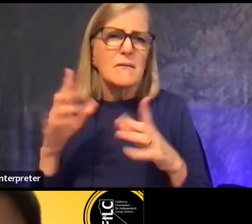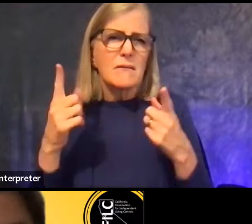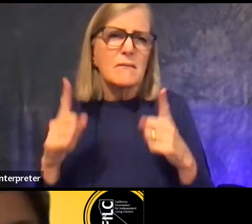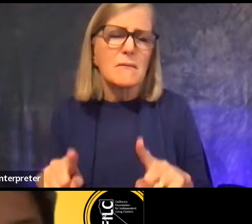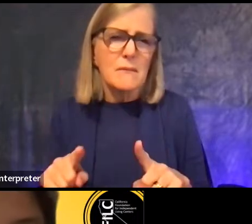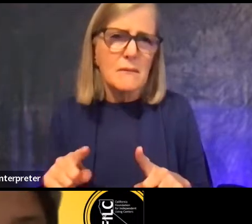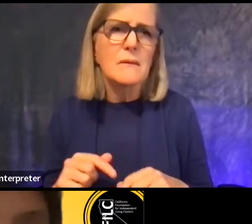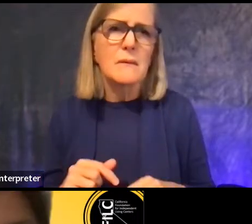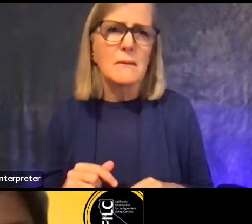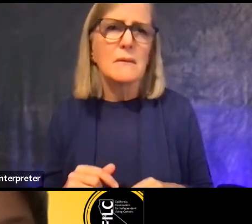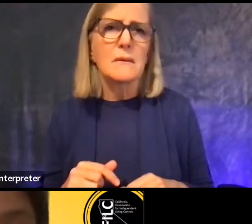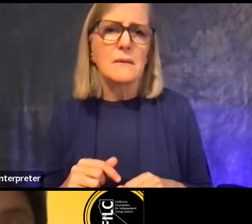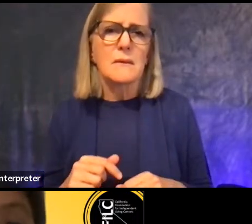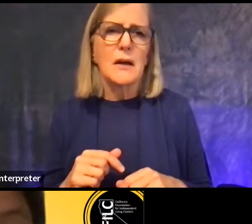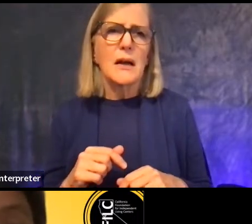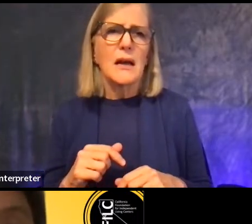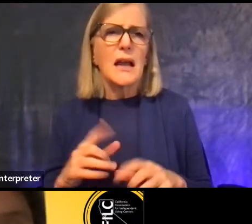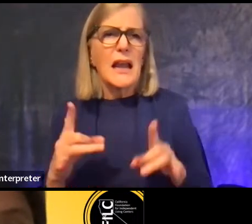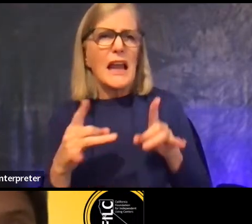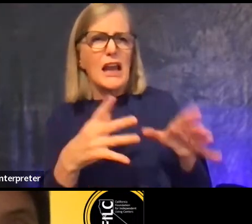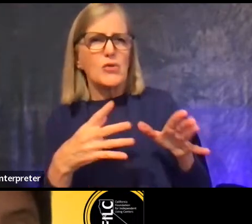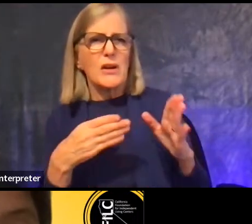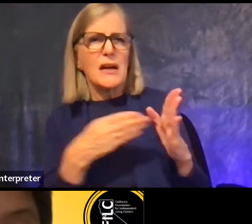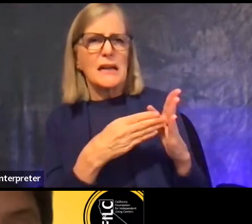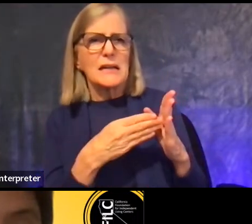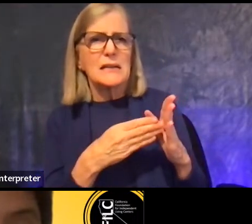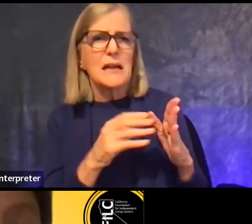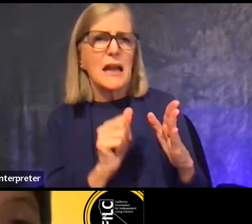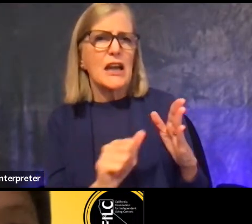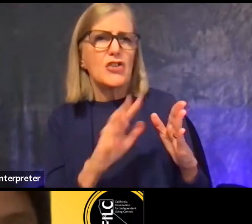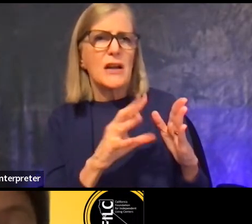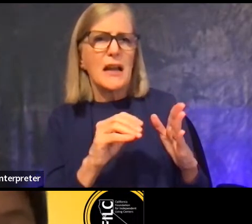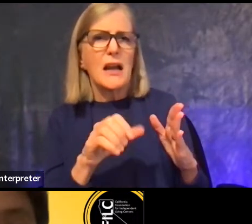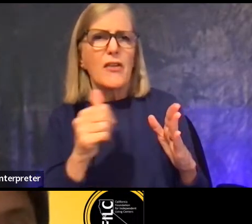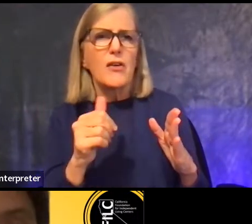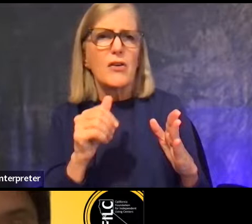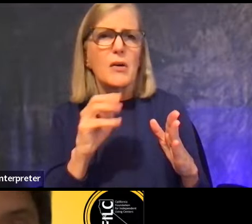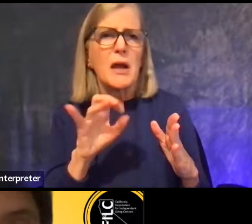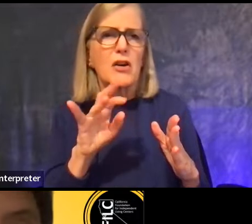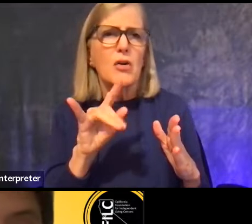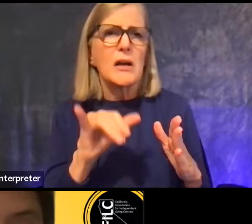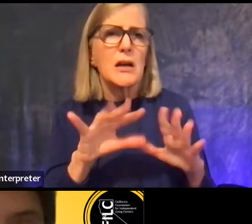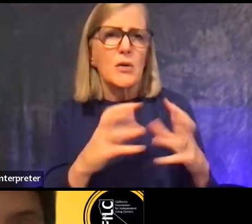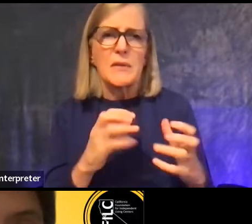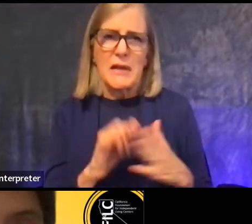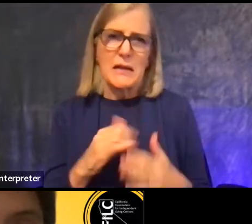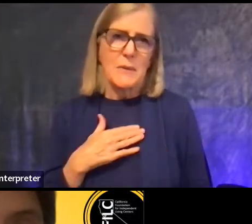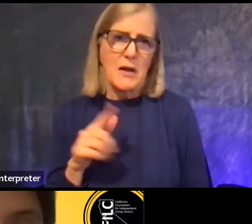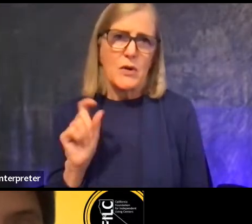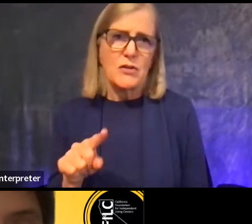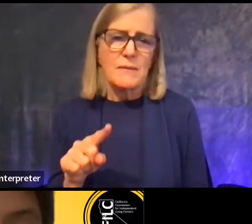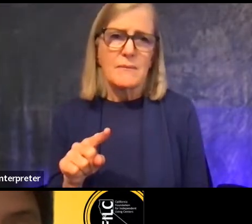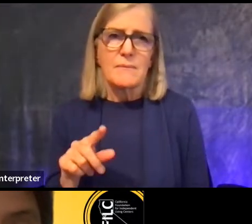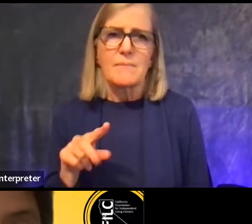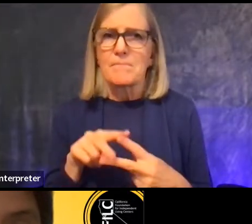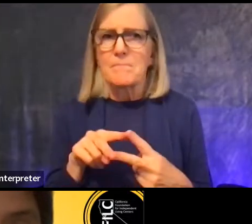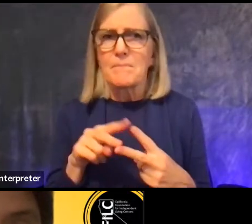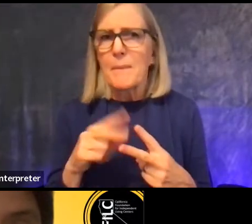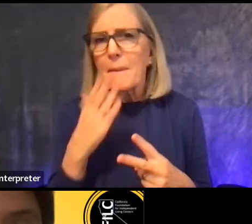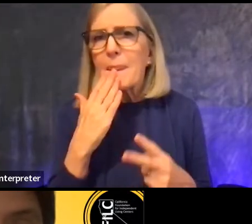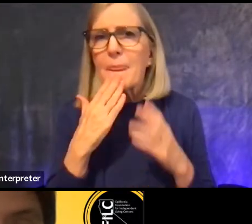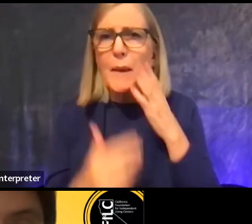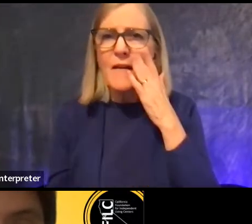the hatred against Asians and other minority groups? And that's my question right there. Those are my questions right there.